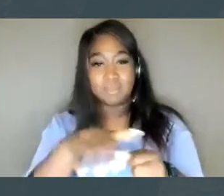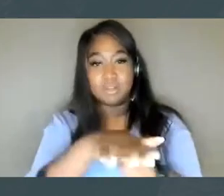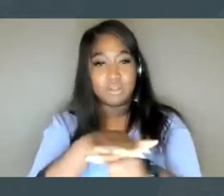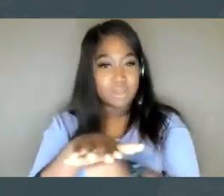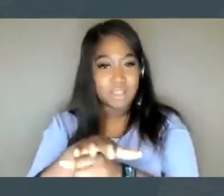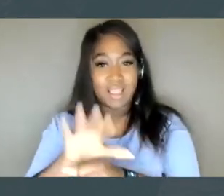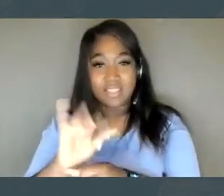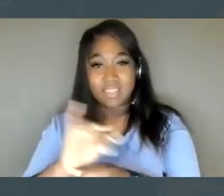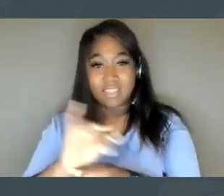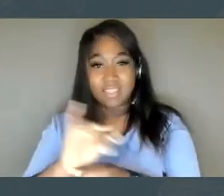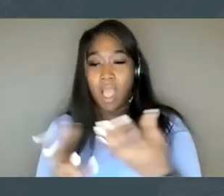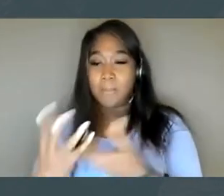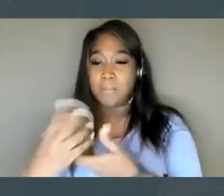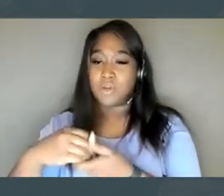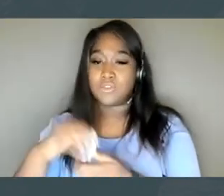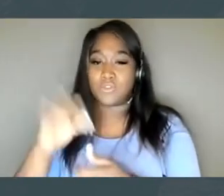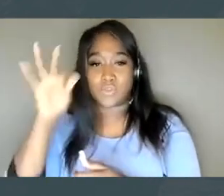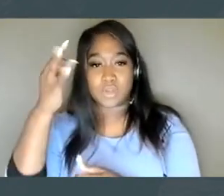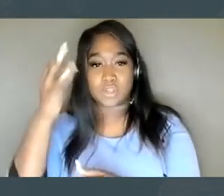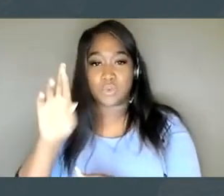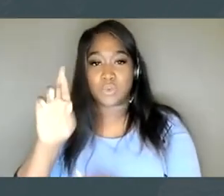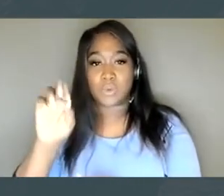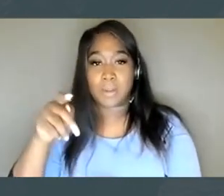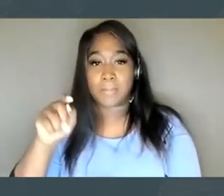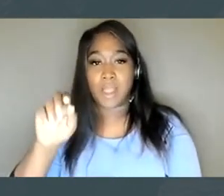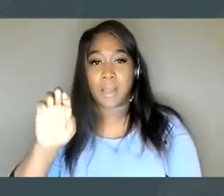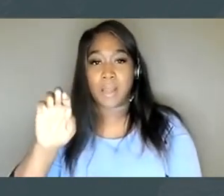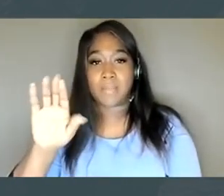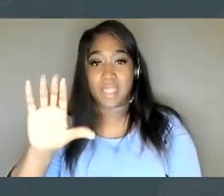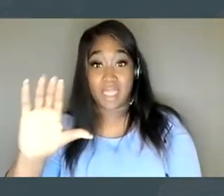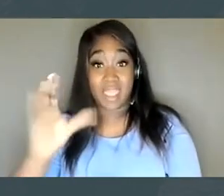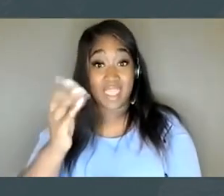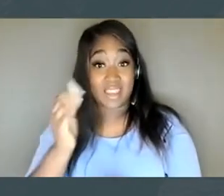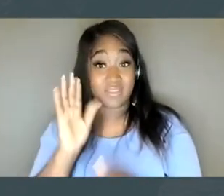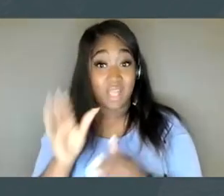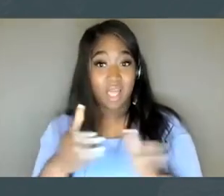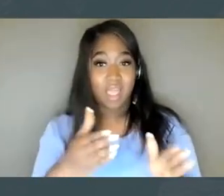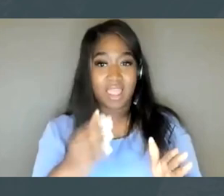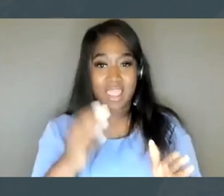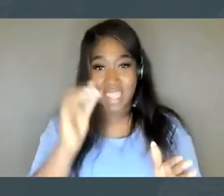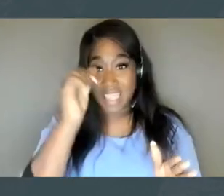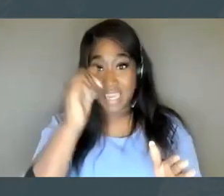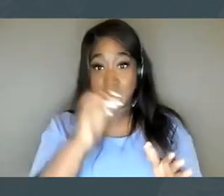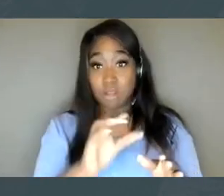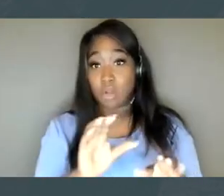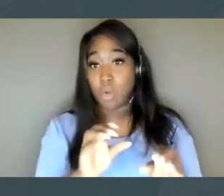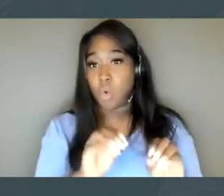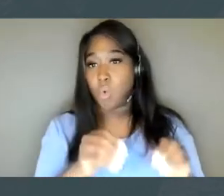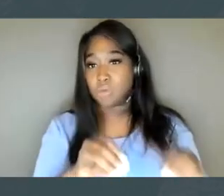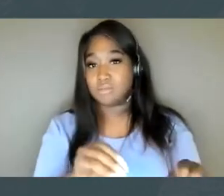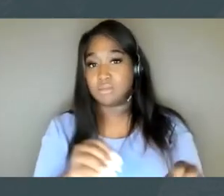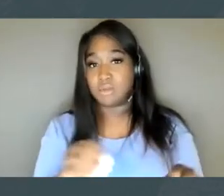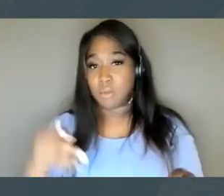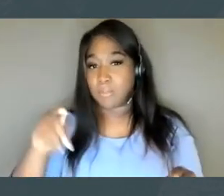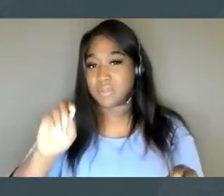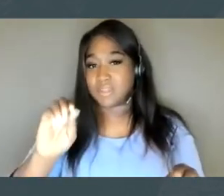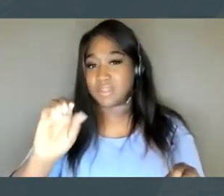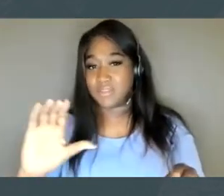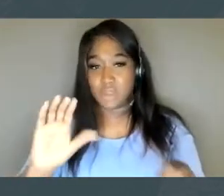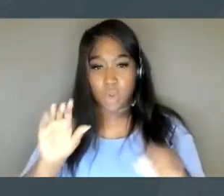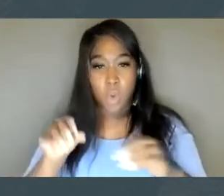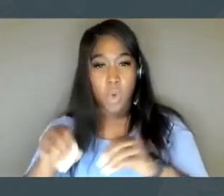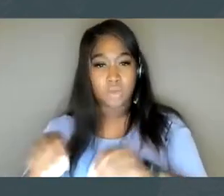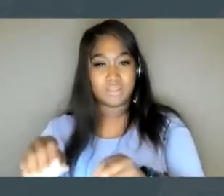French Republic. And if you turn to the Indian Ocean or the Pacific Ocean, you still have territories that are part of the French nation.